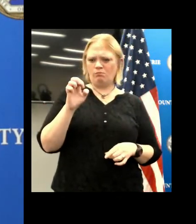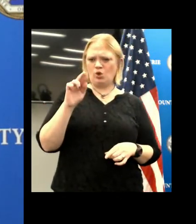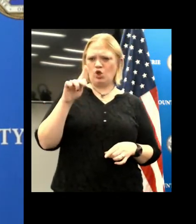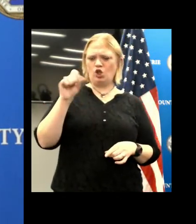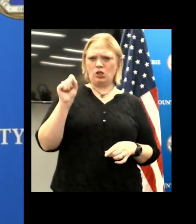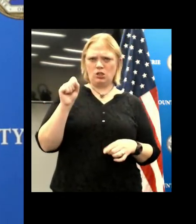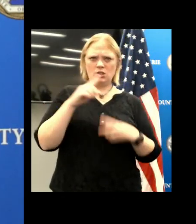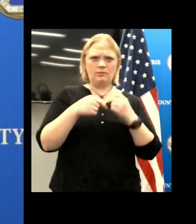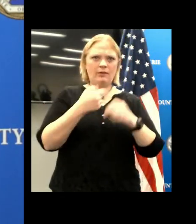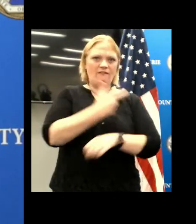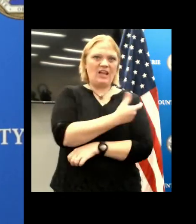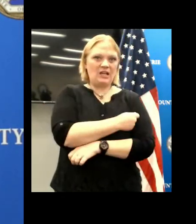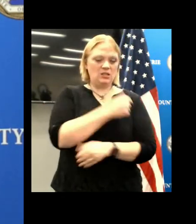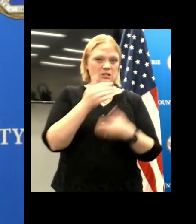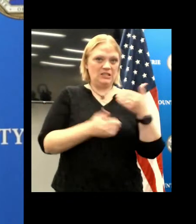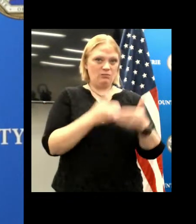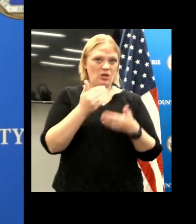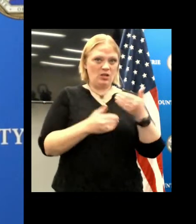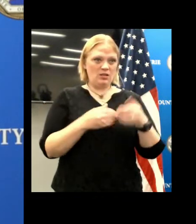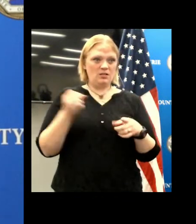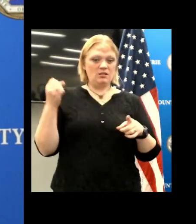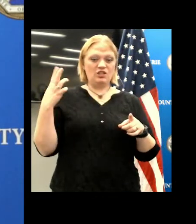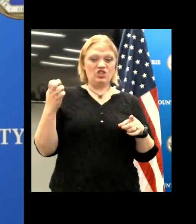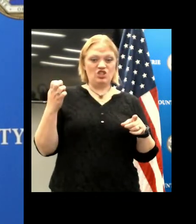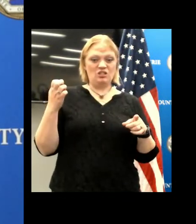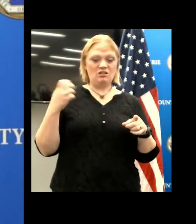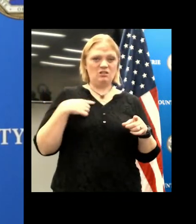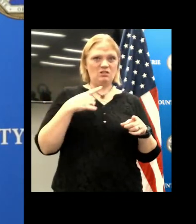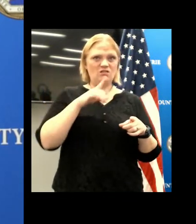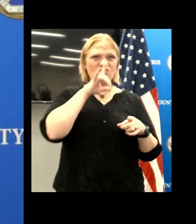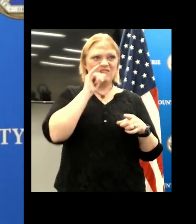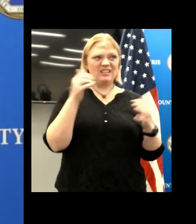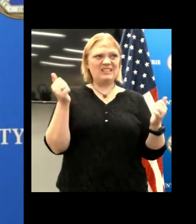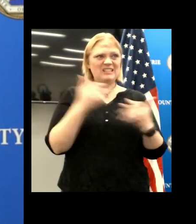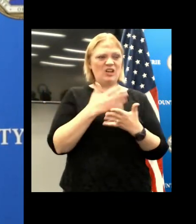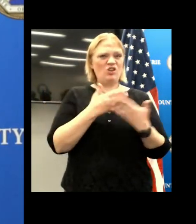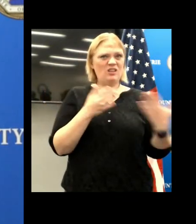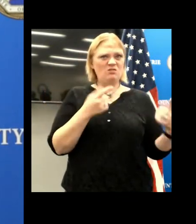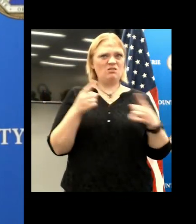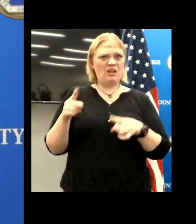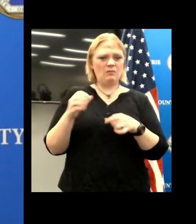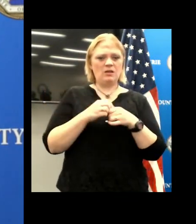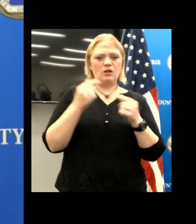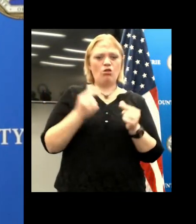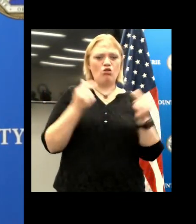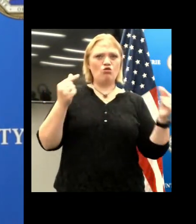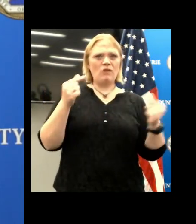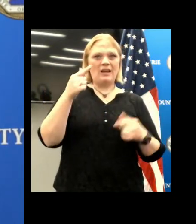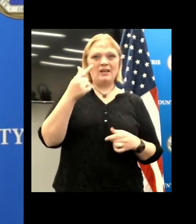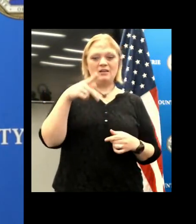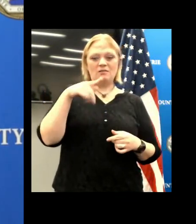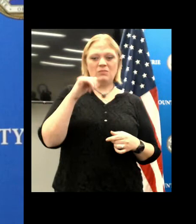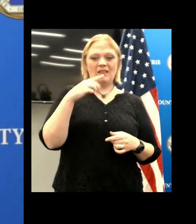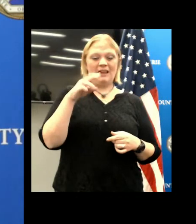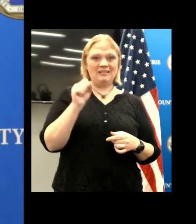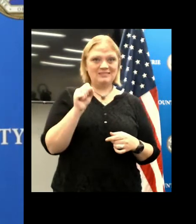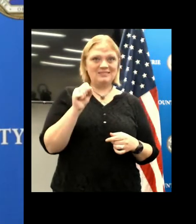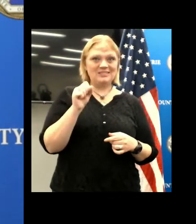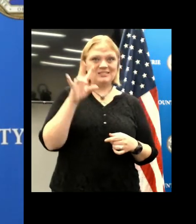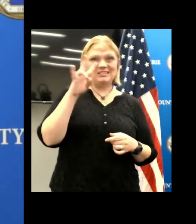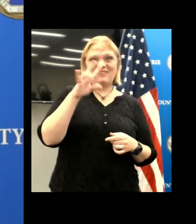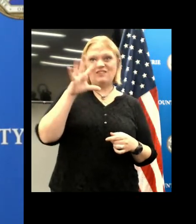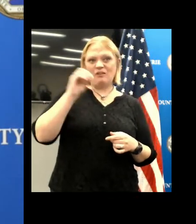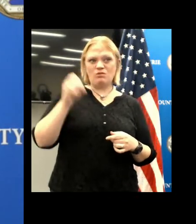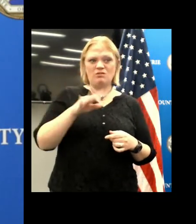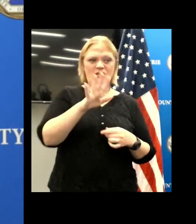vaccine process. And she said some really, really scary things about what's happening in the Great Plains. Like 75% of some of these